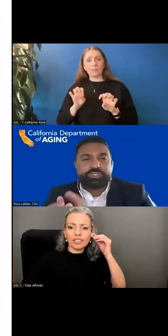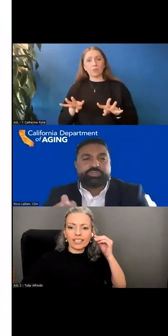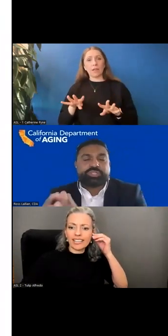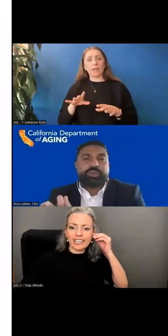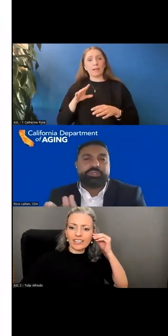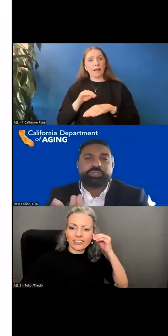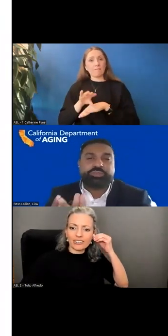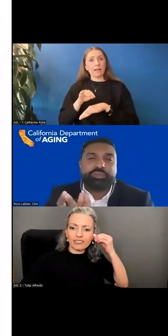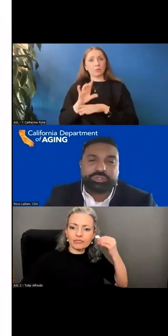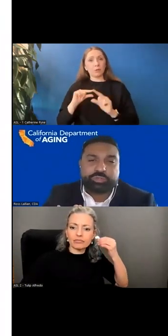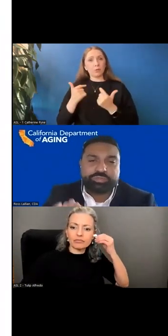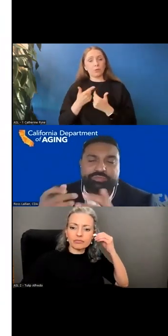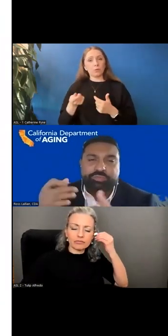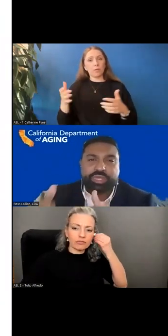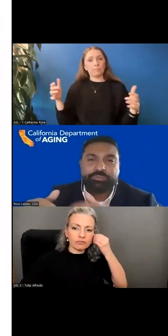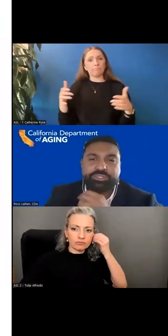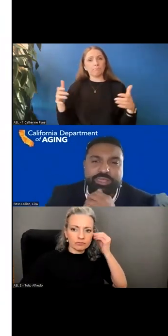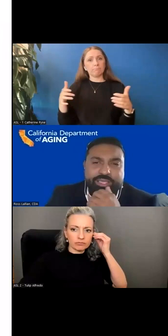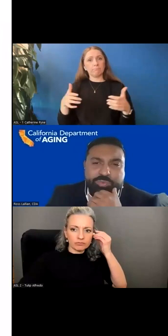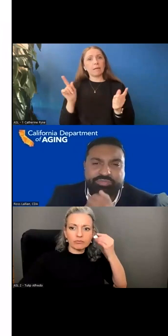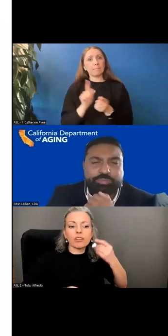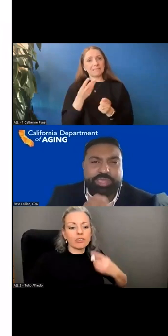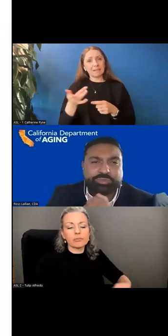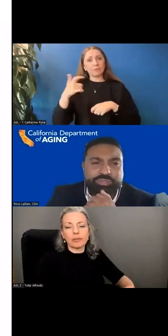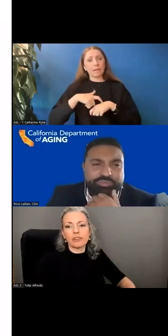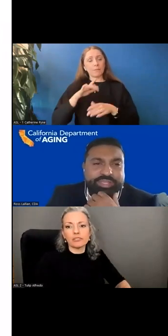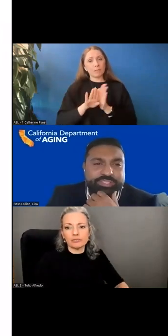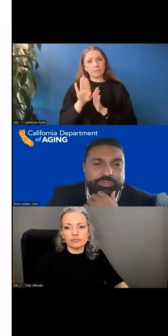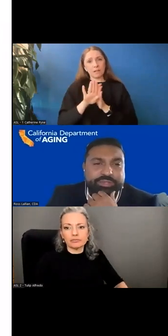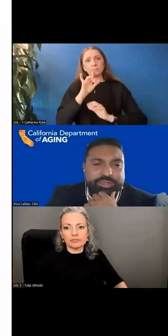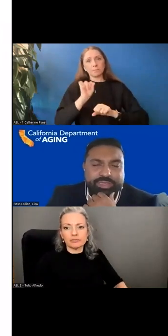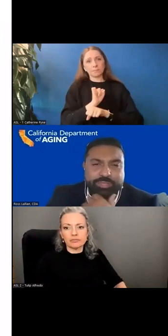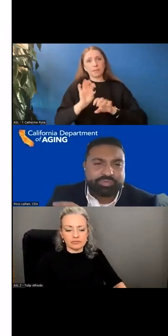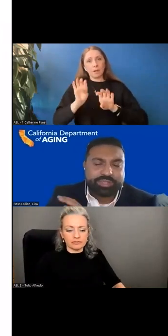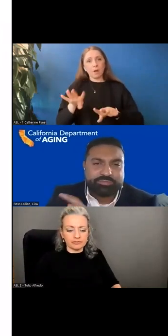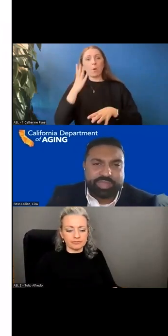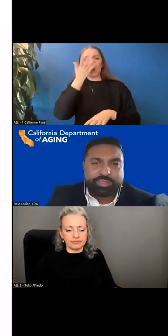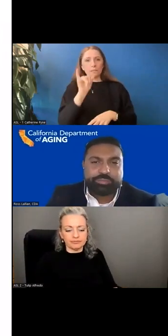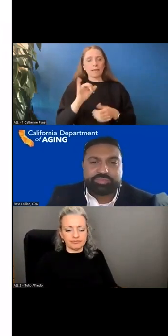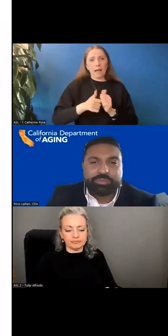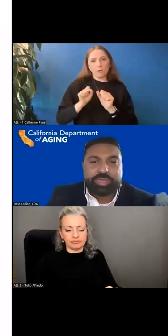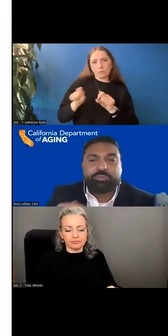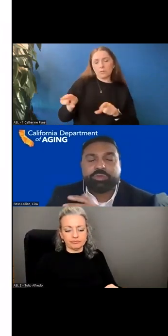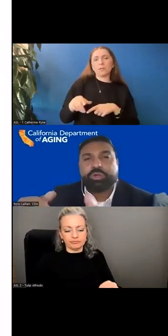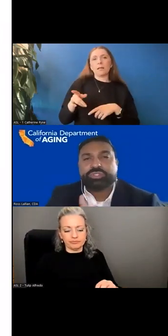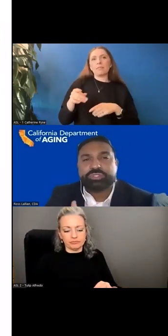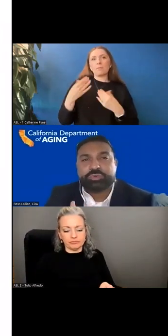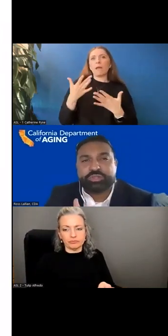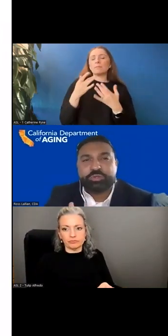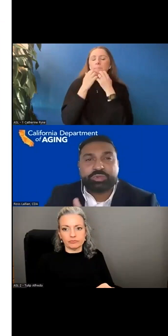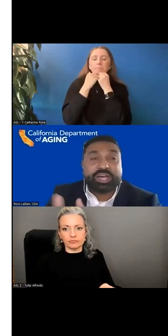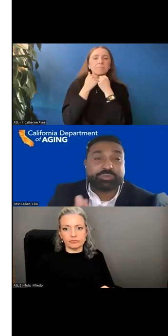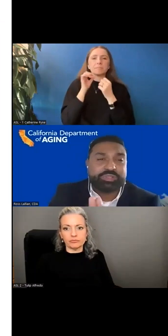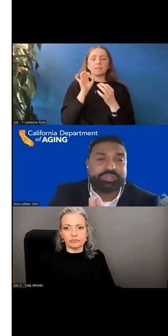And so the research team met with the survey advisory group several times as we developed the actual survey instrument. They provided valuable feedback on what questions